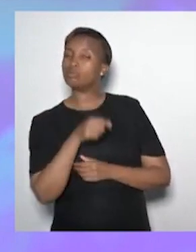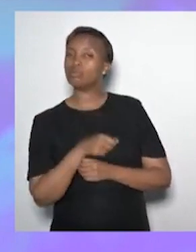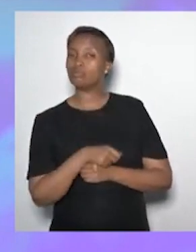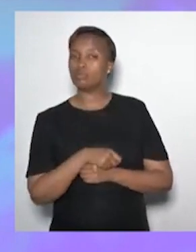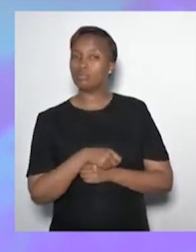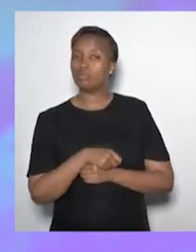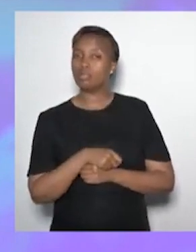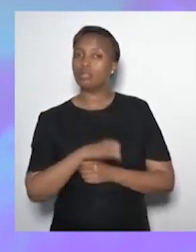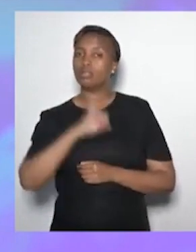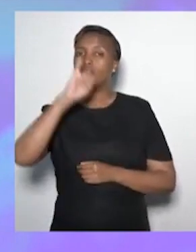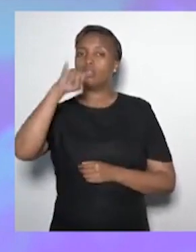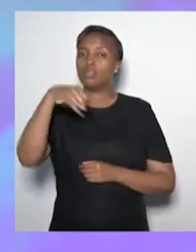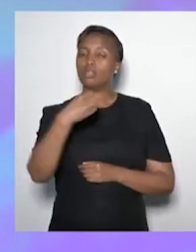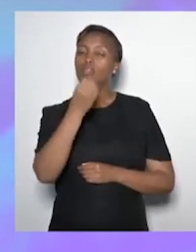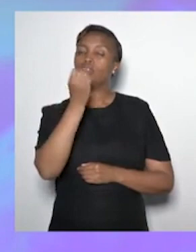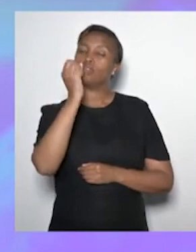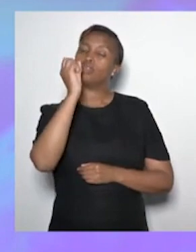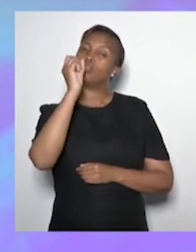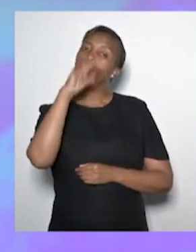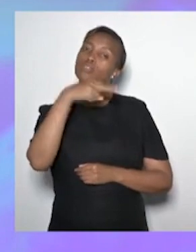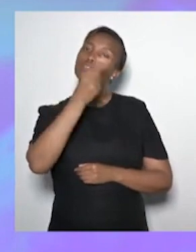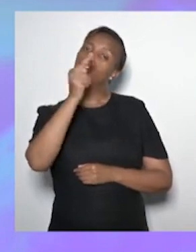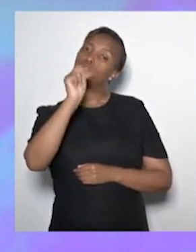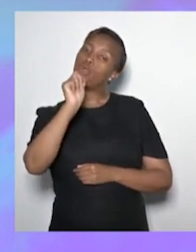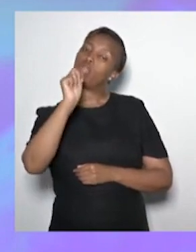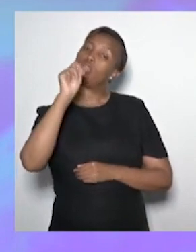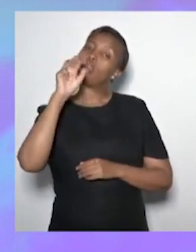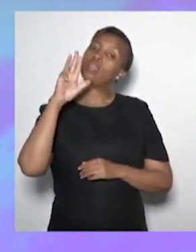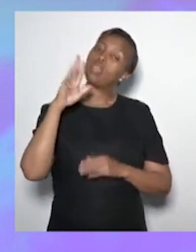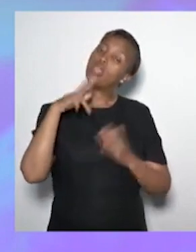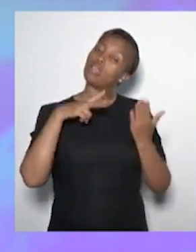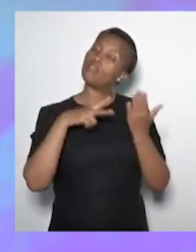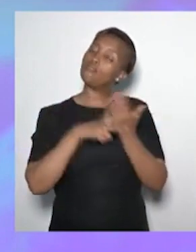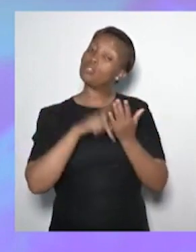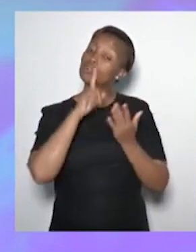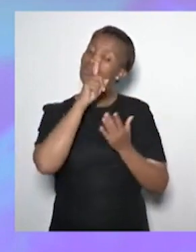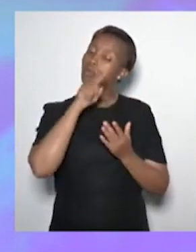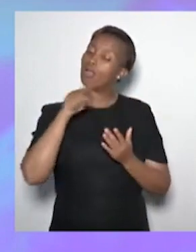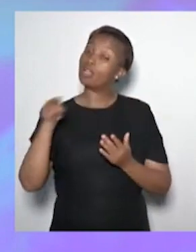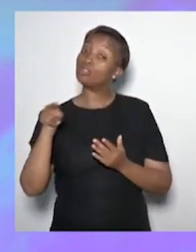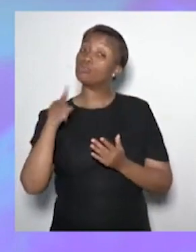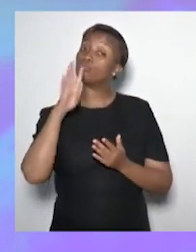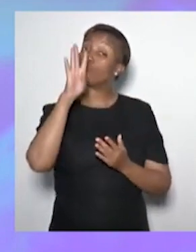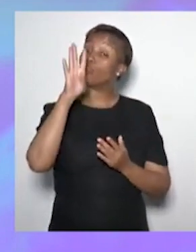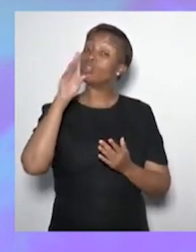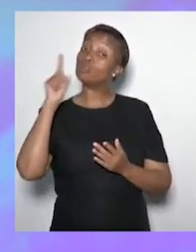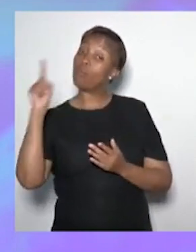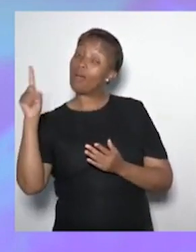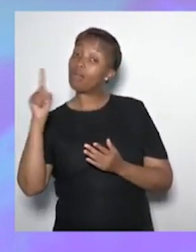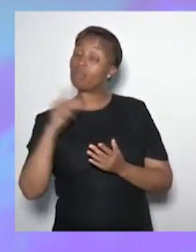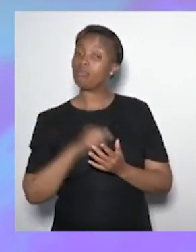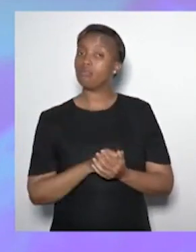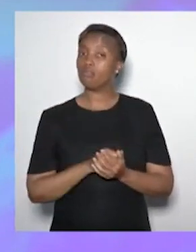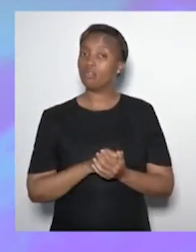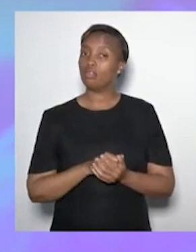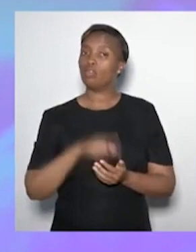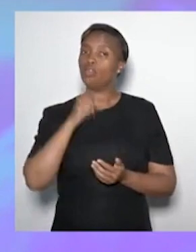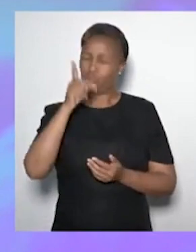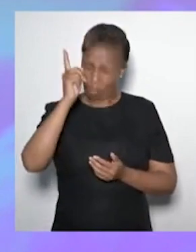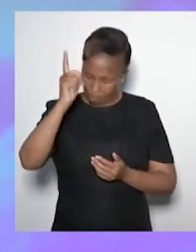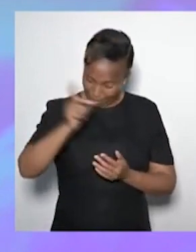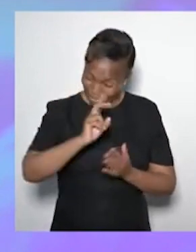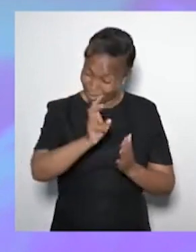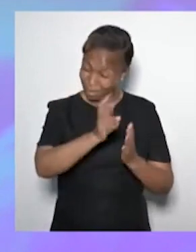in John chapter 9, verses 1 to 41, you have to